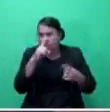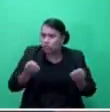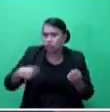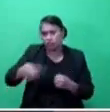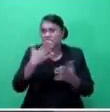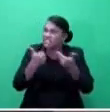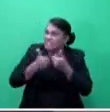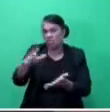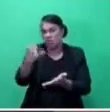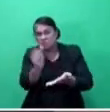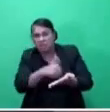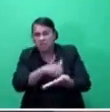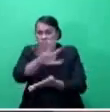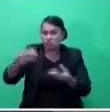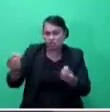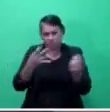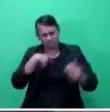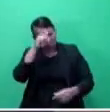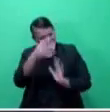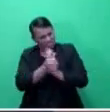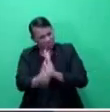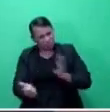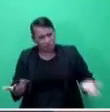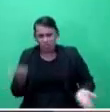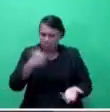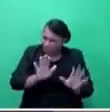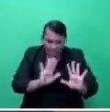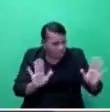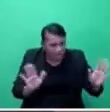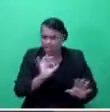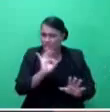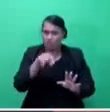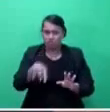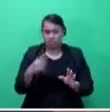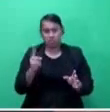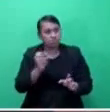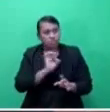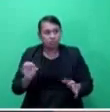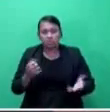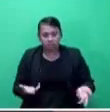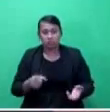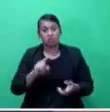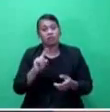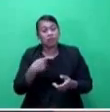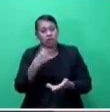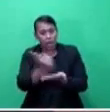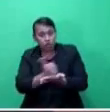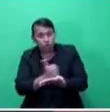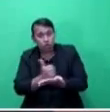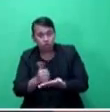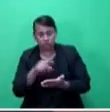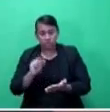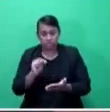every expert and small person in the world has already said is a bad idea. Honorable Speaker, sir, her actions and so many others from the other